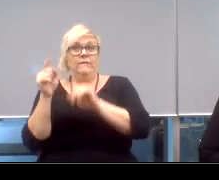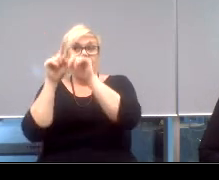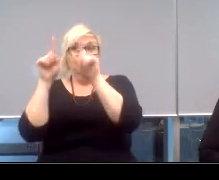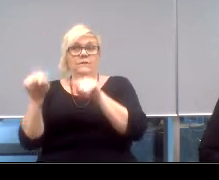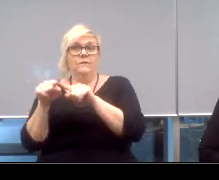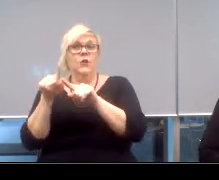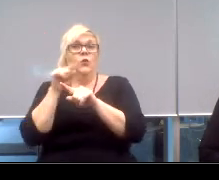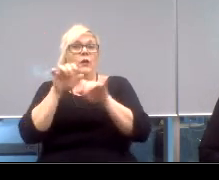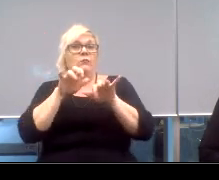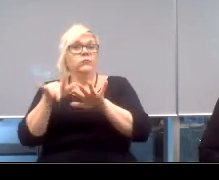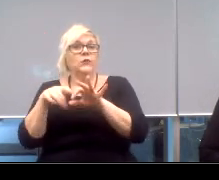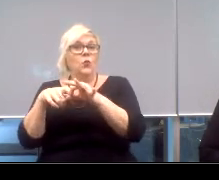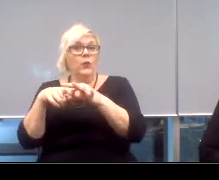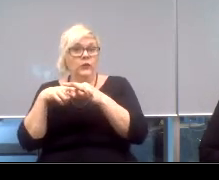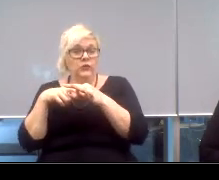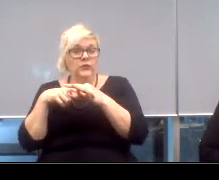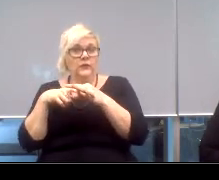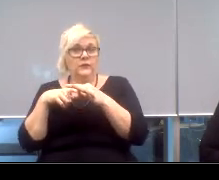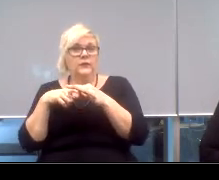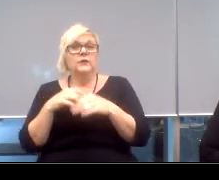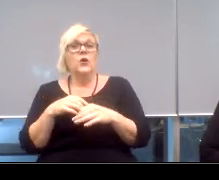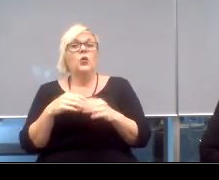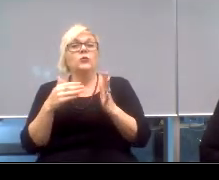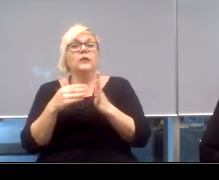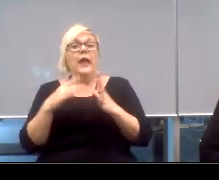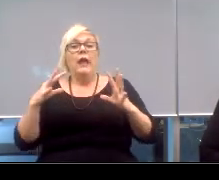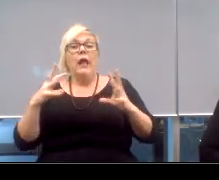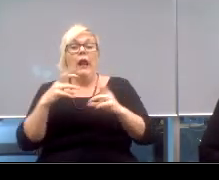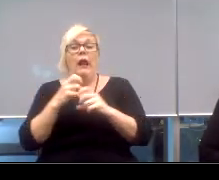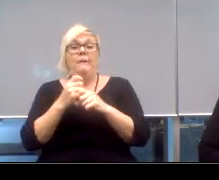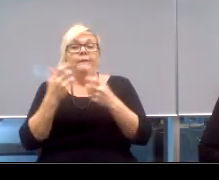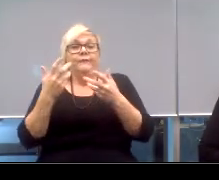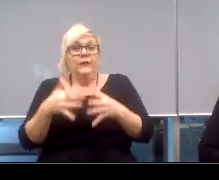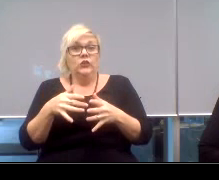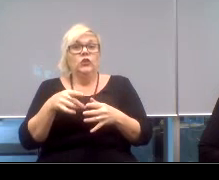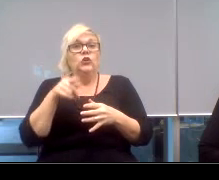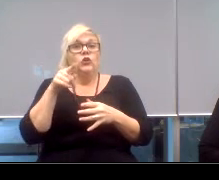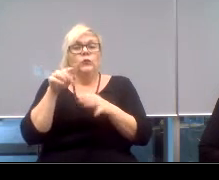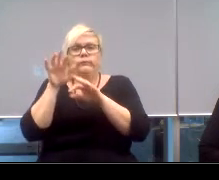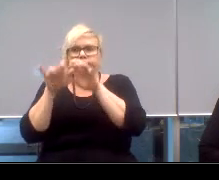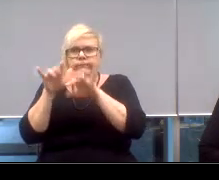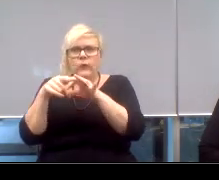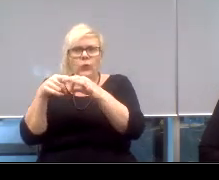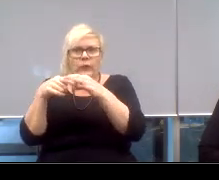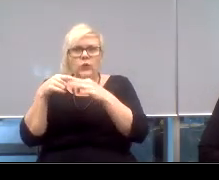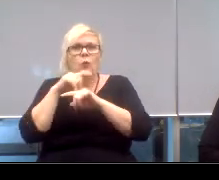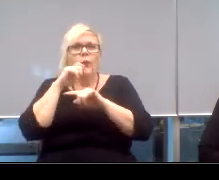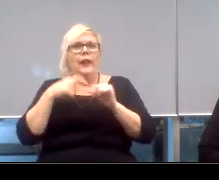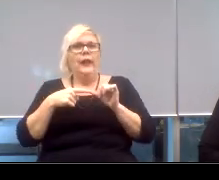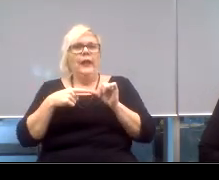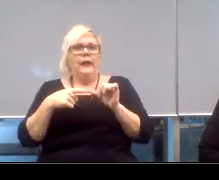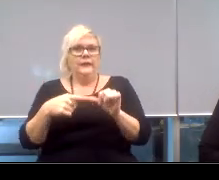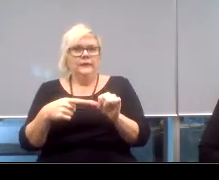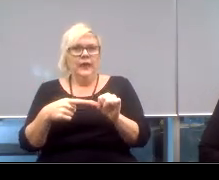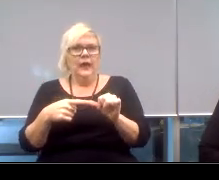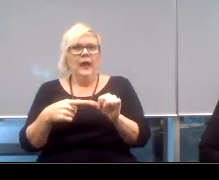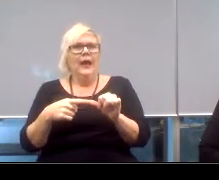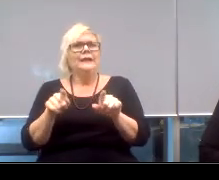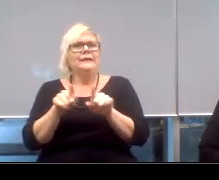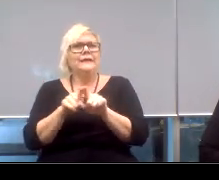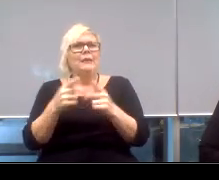opportunity at the end of today's session to have these questions answered. As at previous sessions, we've been inundated